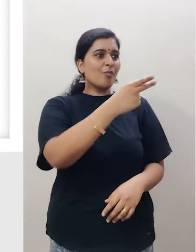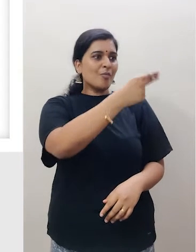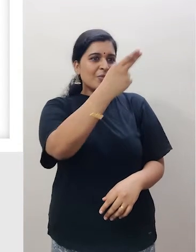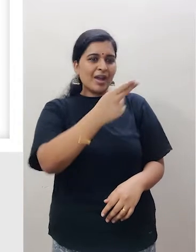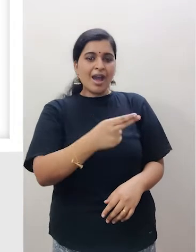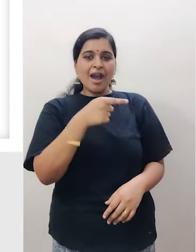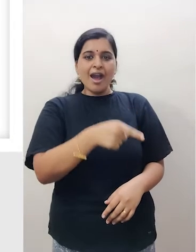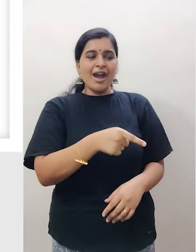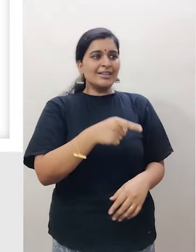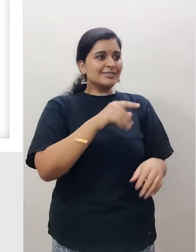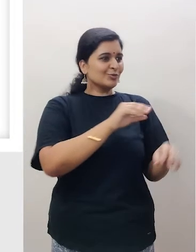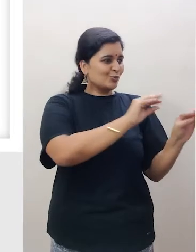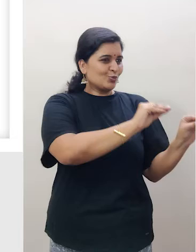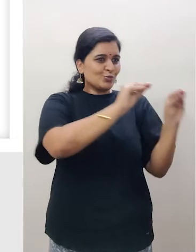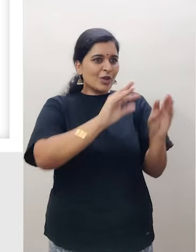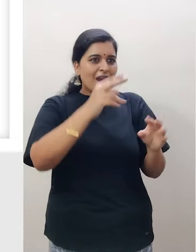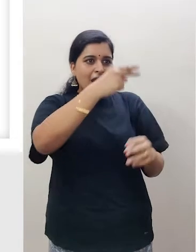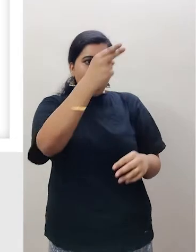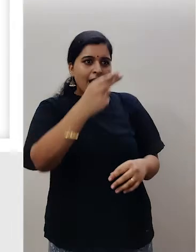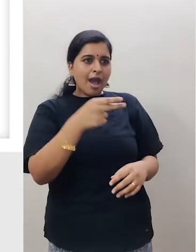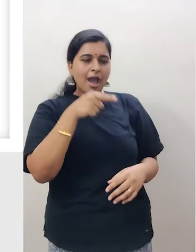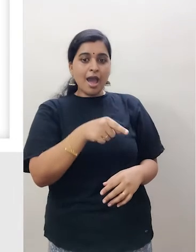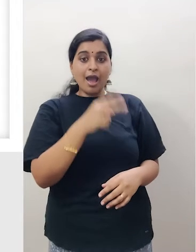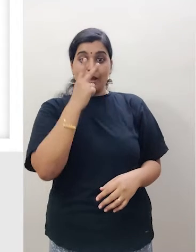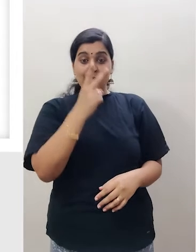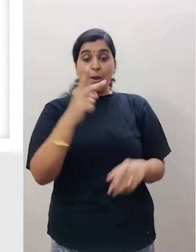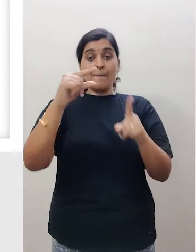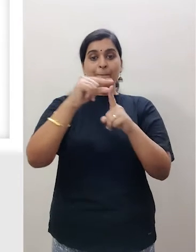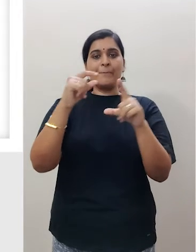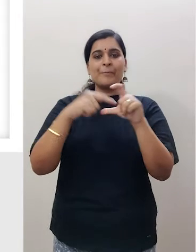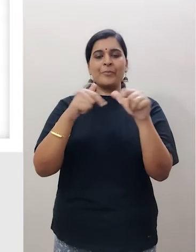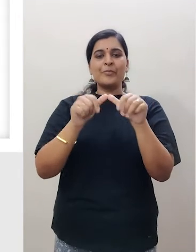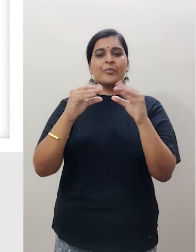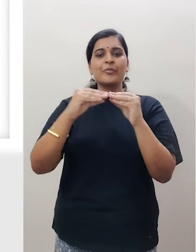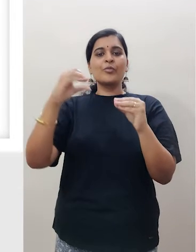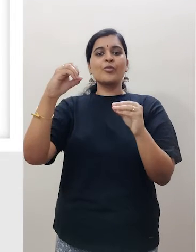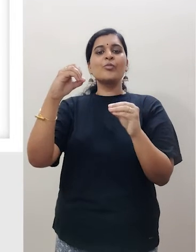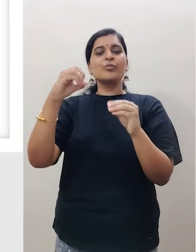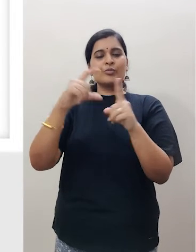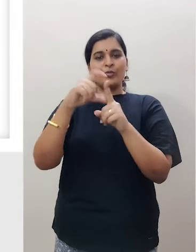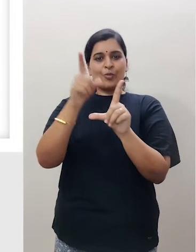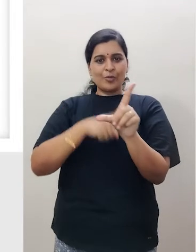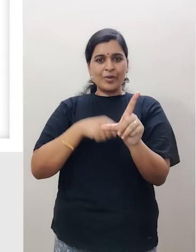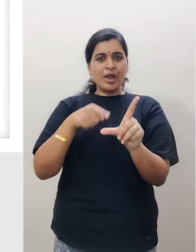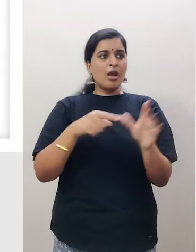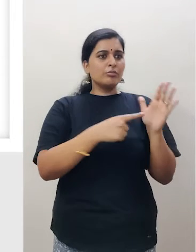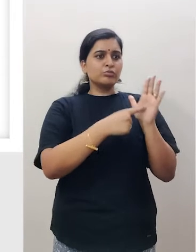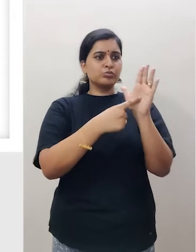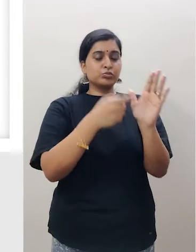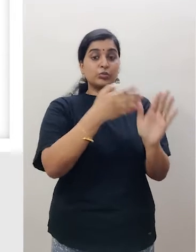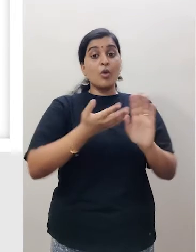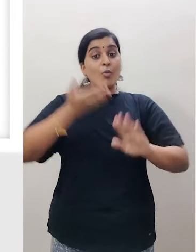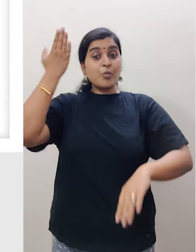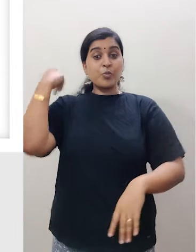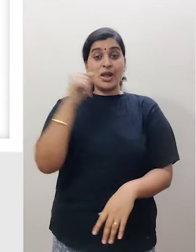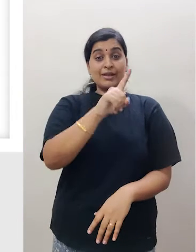abstract paintings. But the two works we have here at the Peabody Essex Museum, Unemployed Graduates and Burden, are from the 1950s,